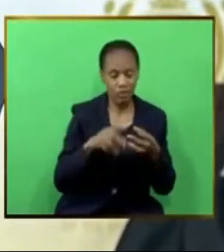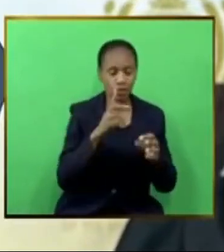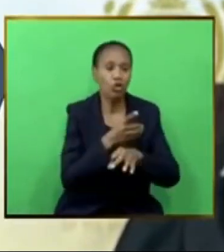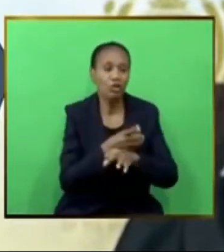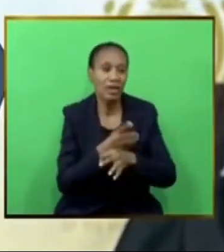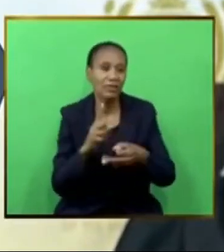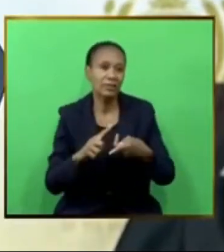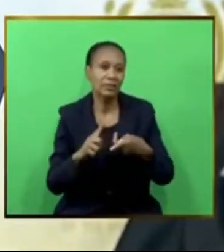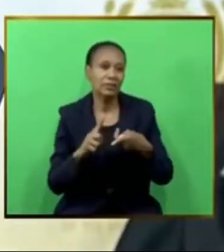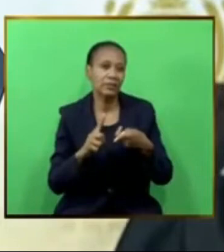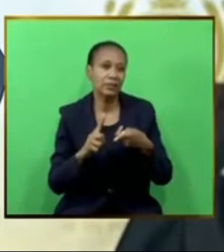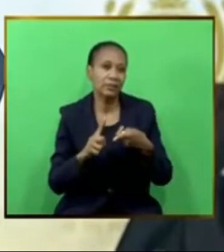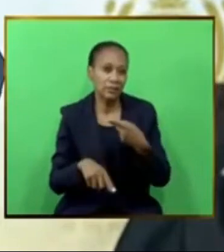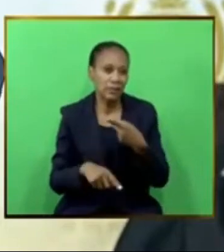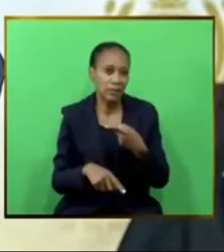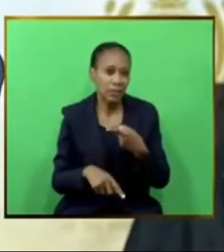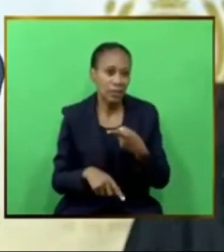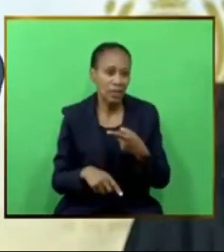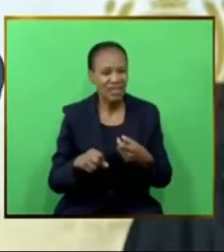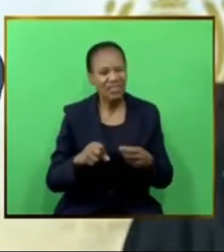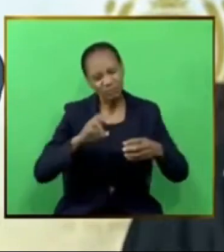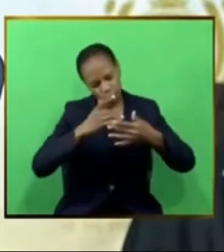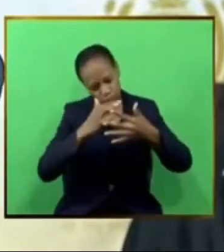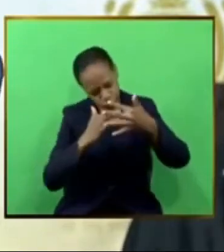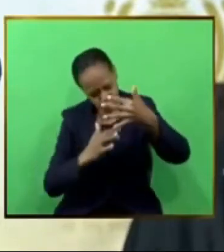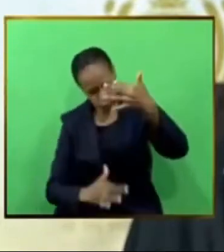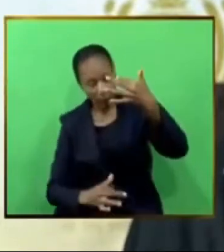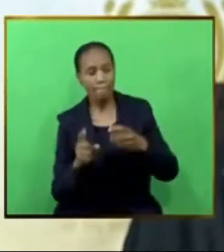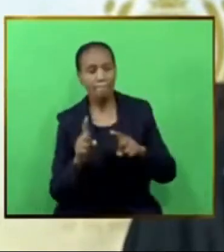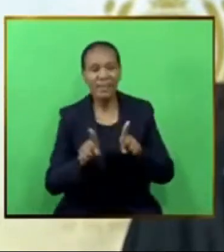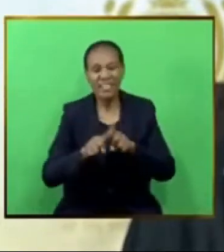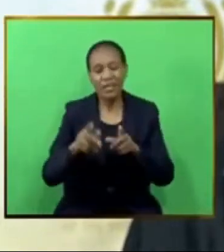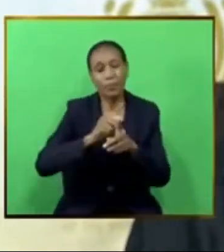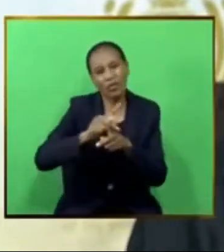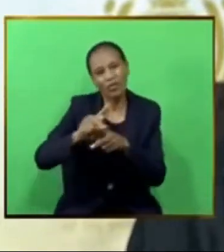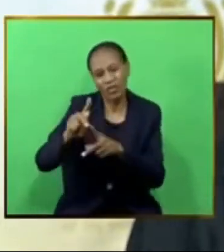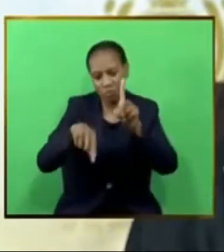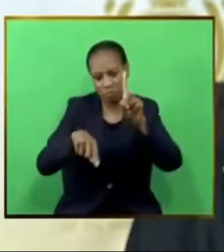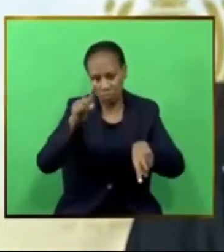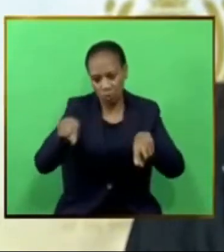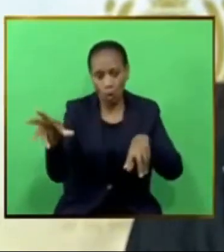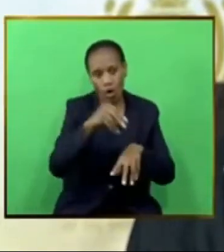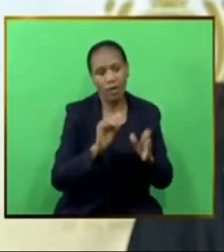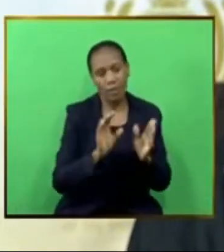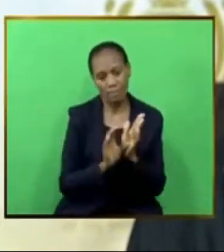doctors, among many other critical services.